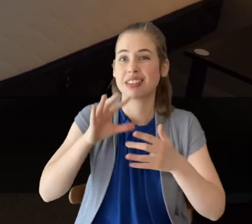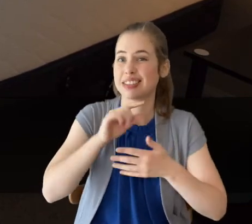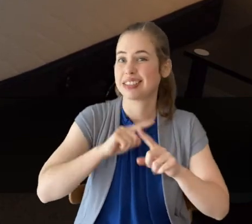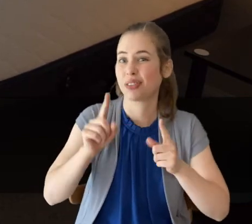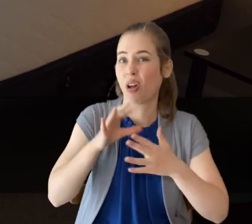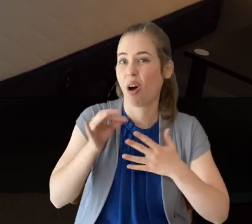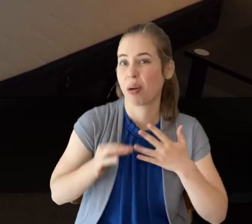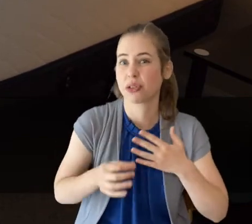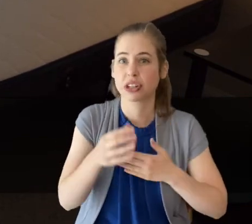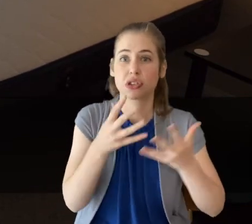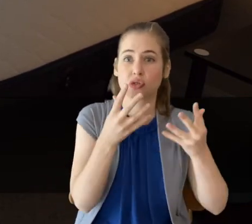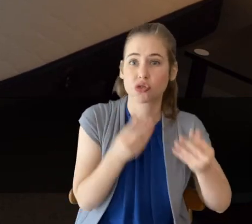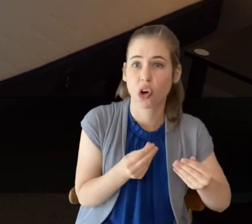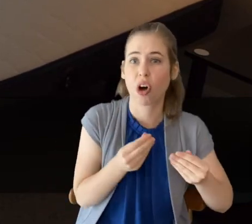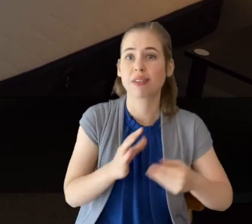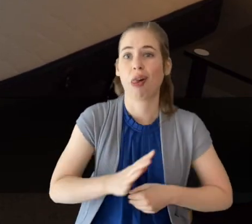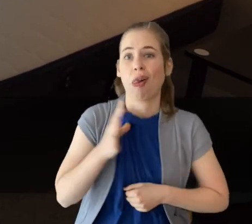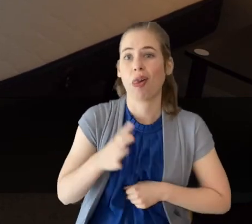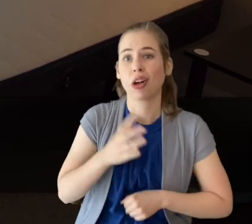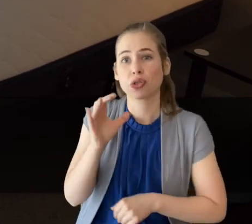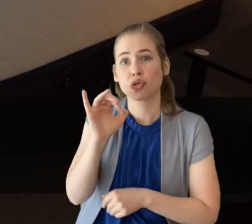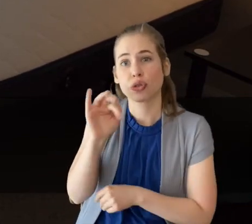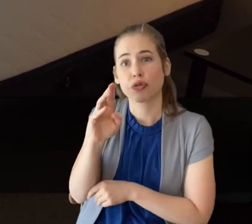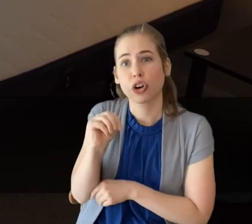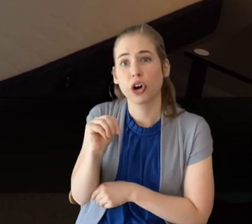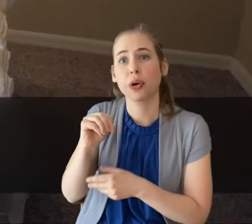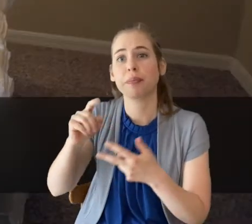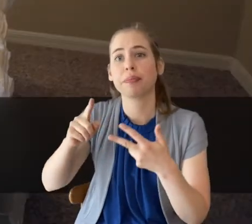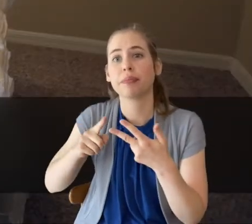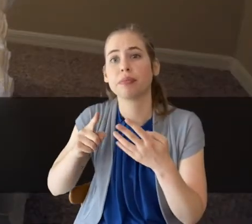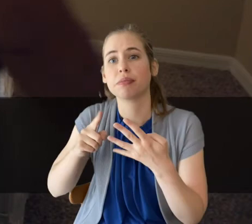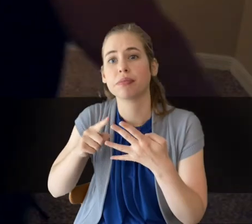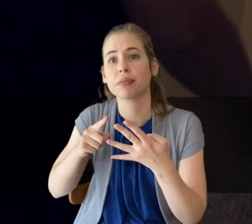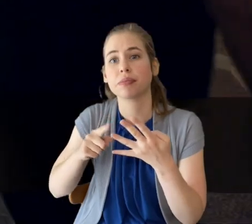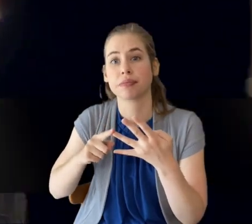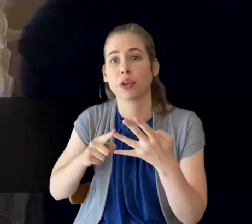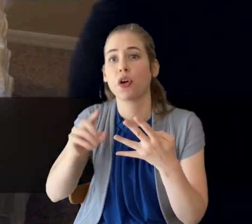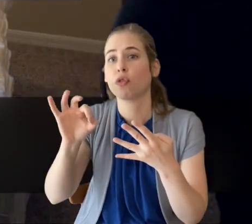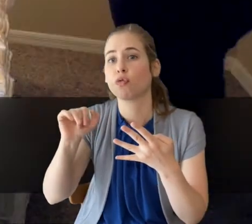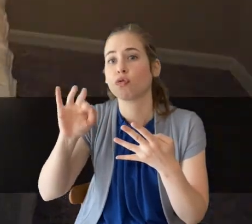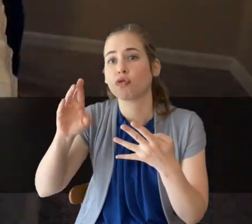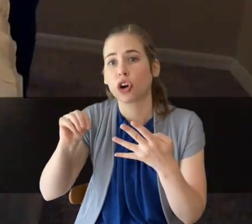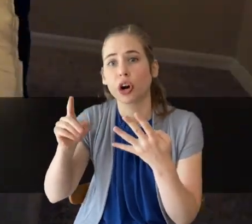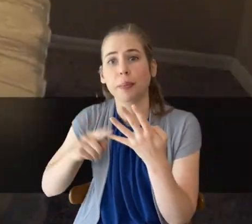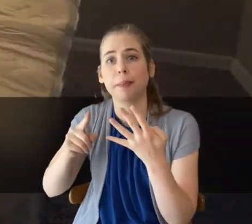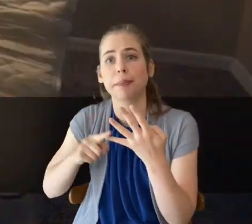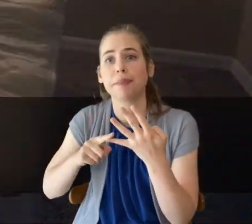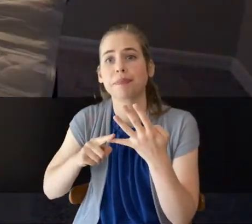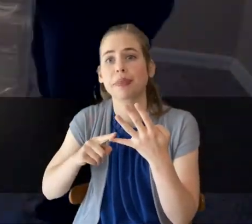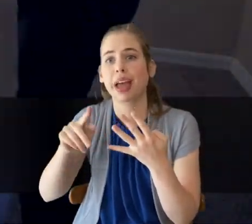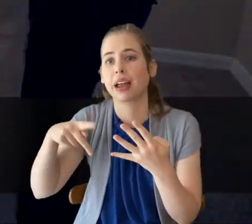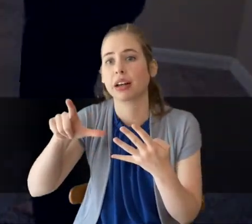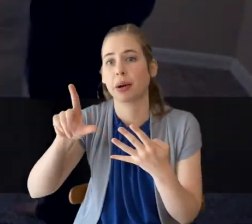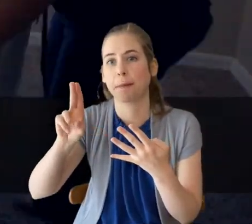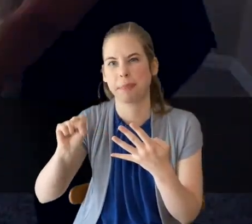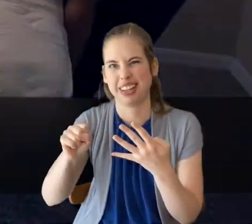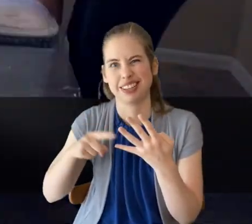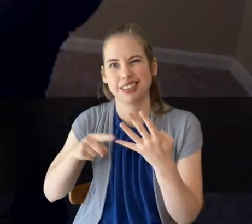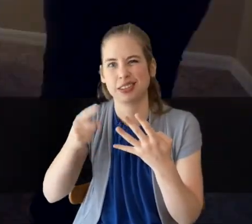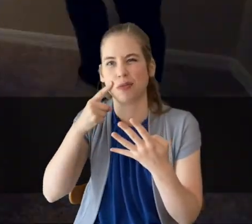is designed specifically for heavier folks in mind. Both mattresses boast similar price points. The WinkBed ranges